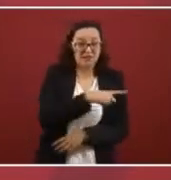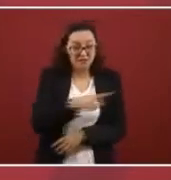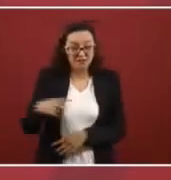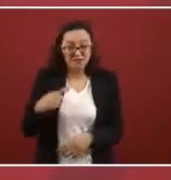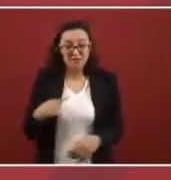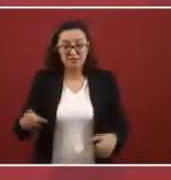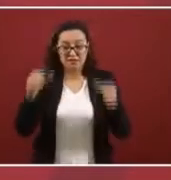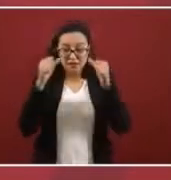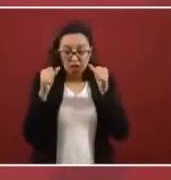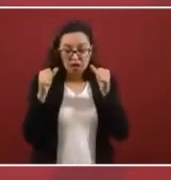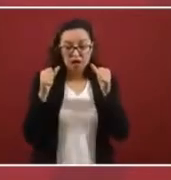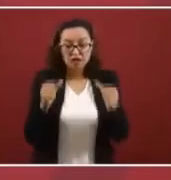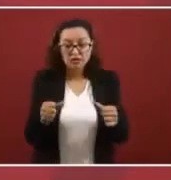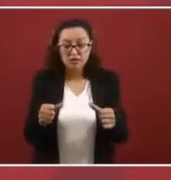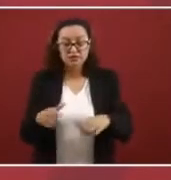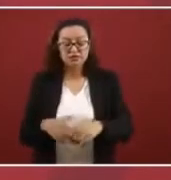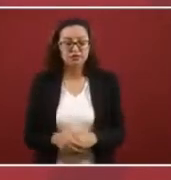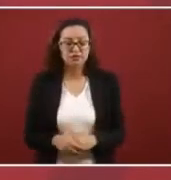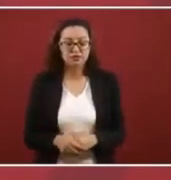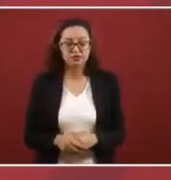And that they